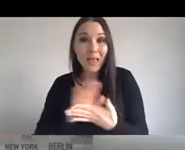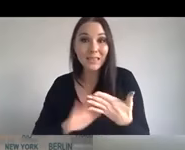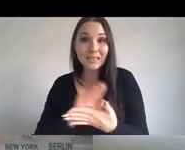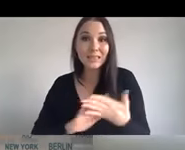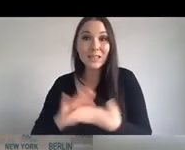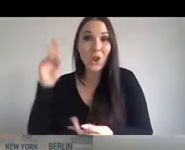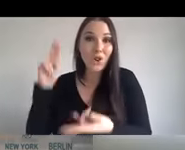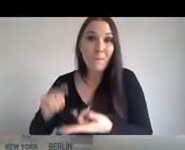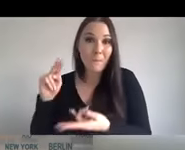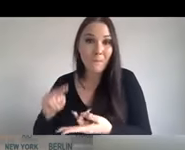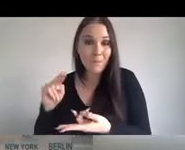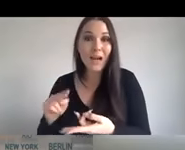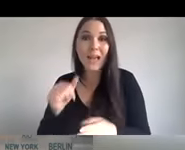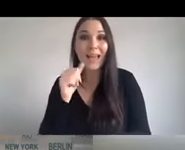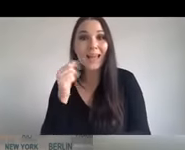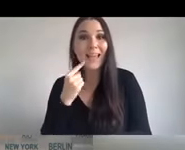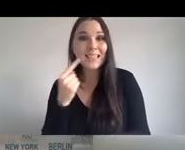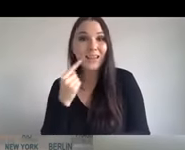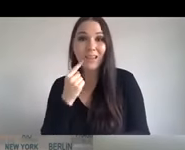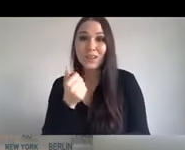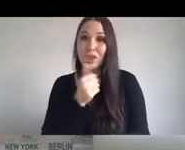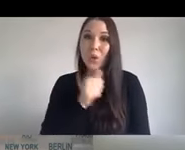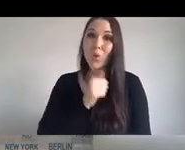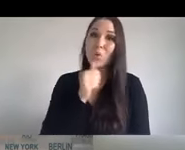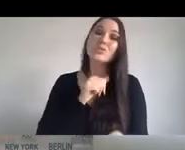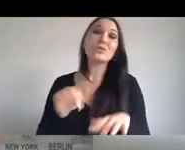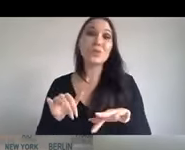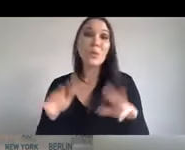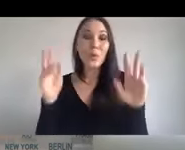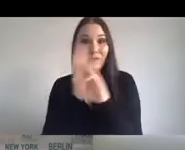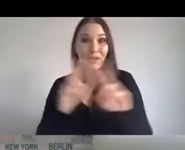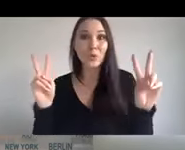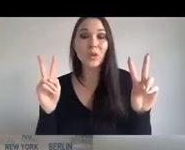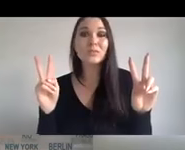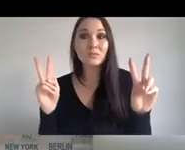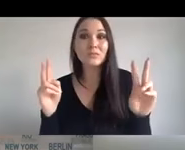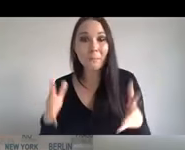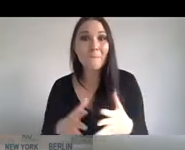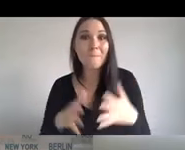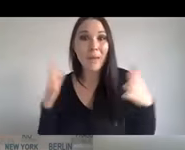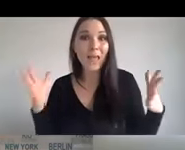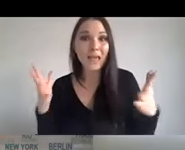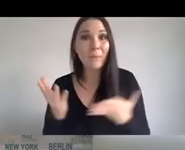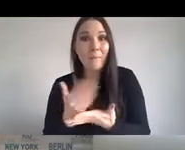costs and must be easy to use. And yeah, computer vision is a big part to reach that goal.